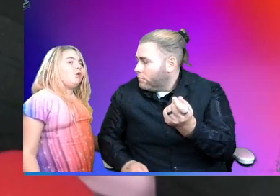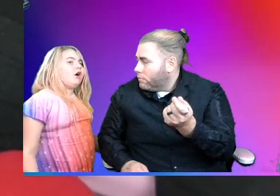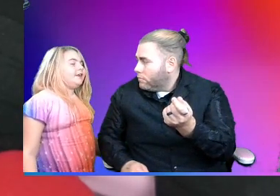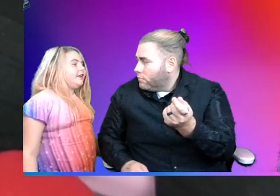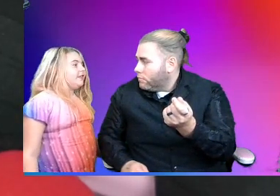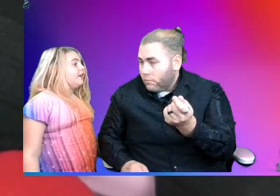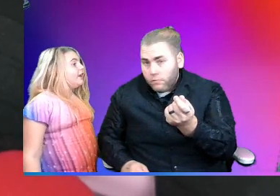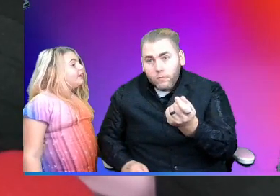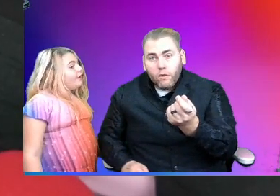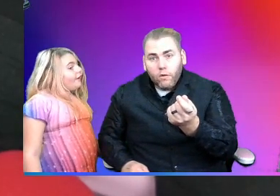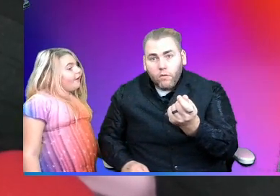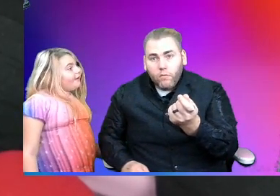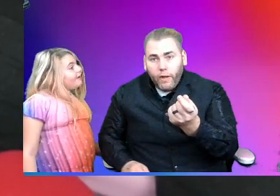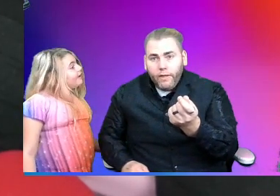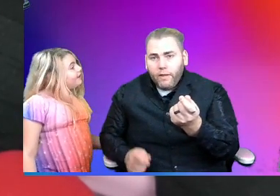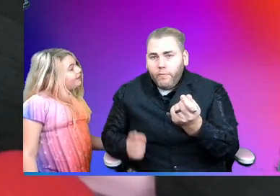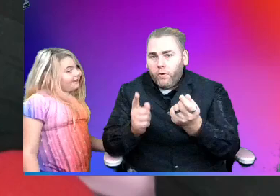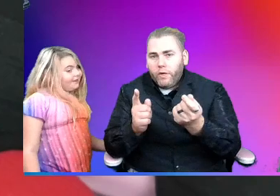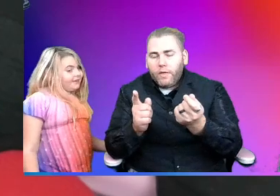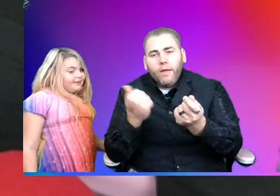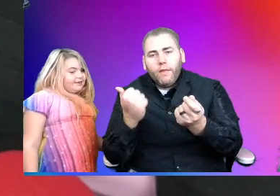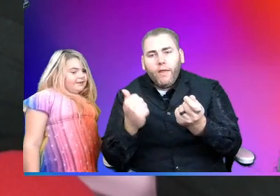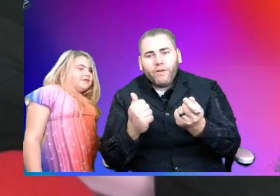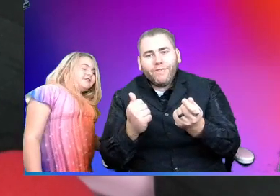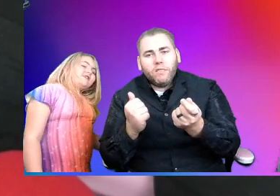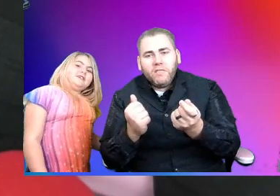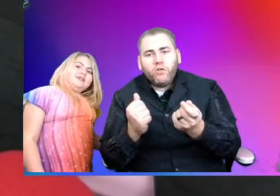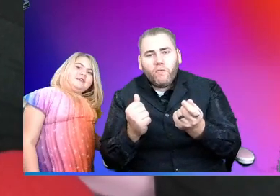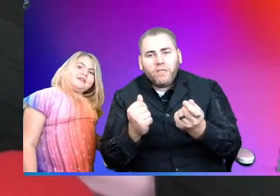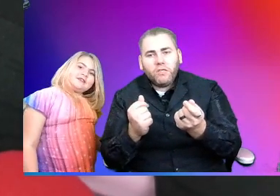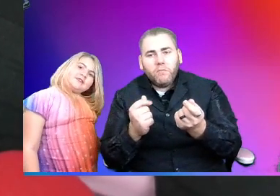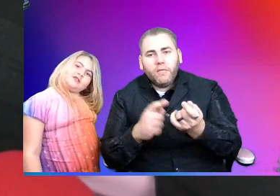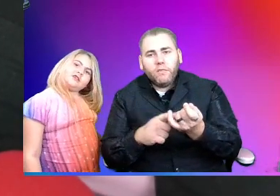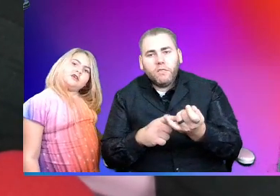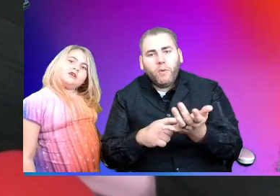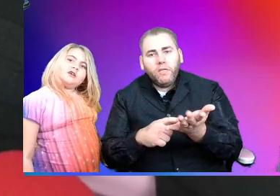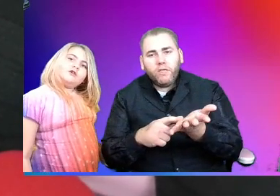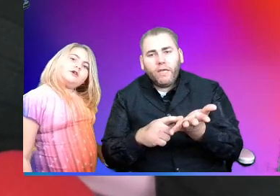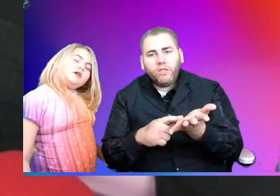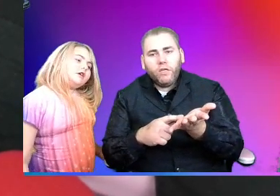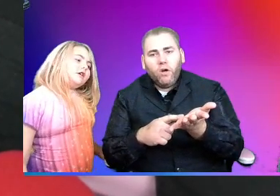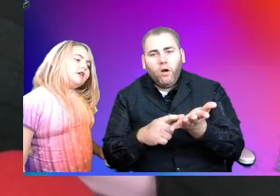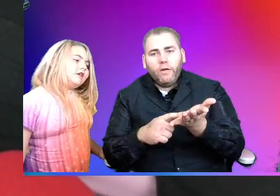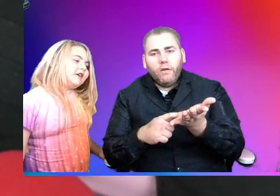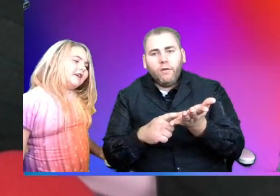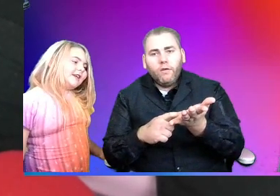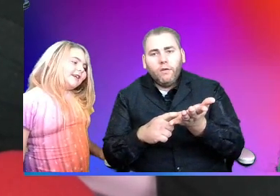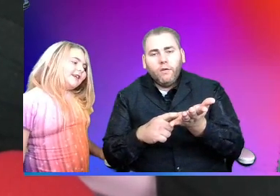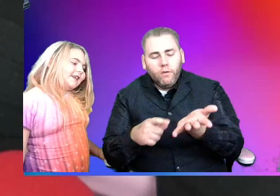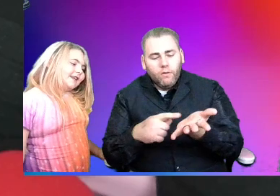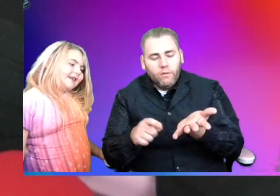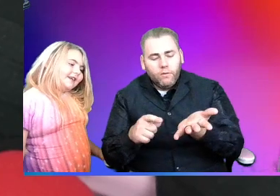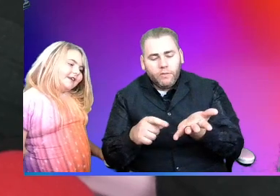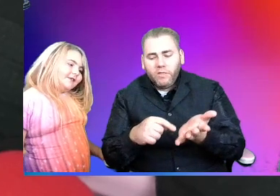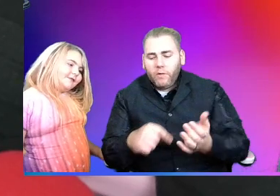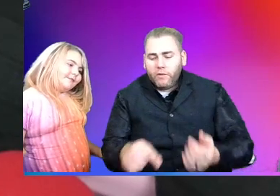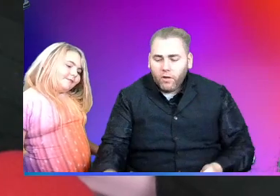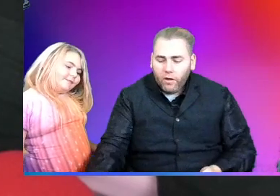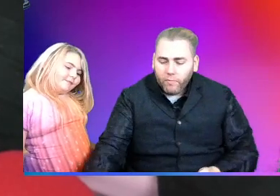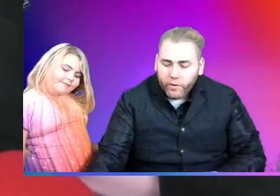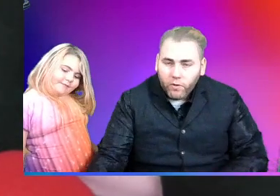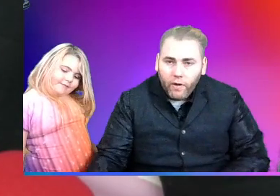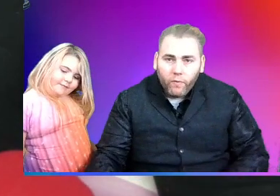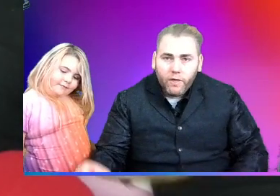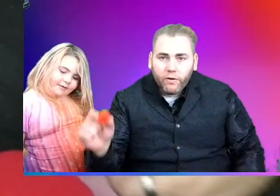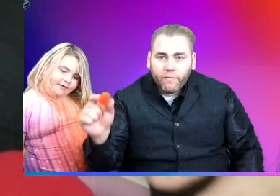shape you want it. Right? That'd be work. And that works as misdirection, because the sponge is actually gone. The sponge heart's